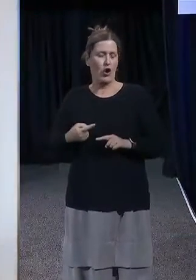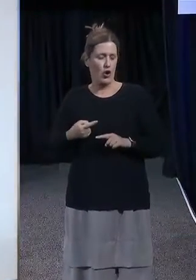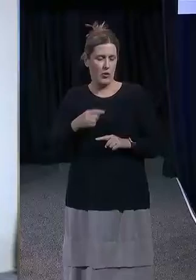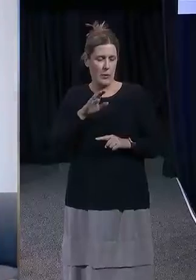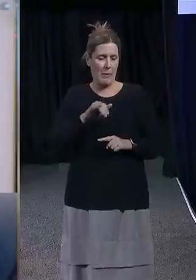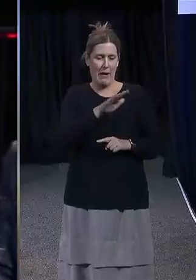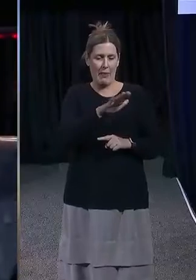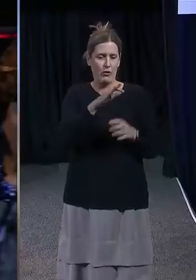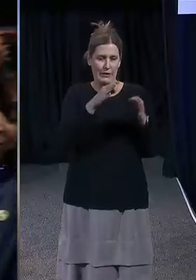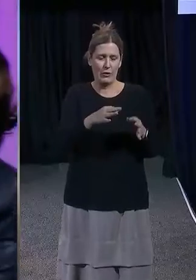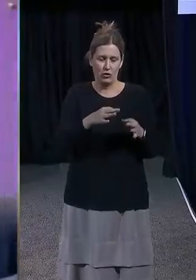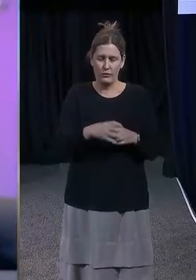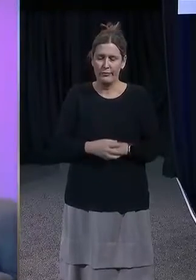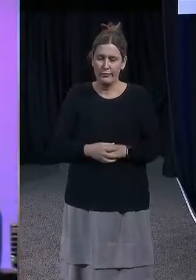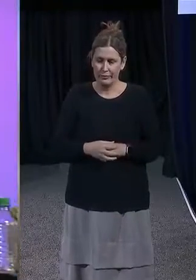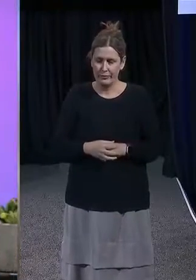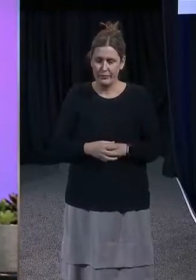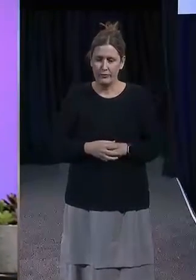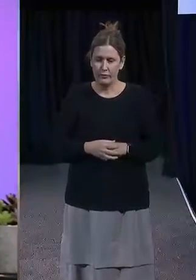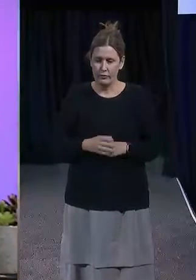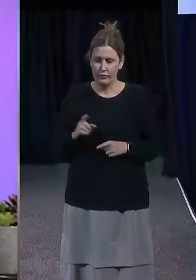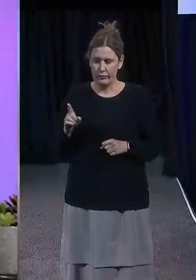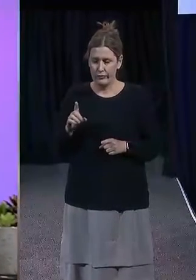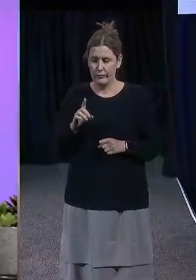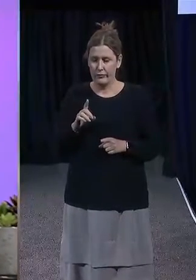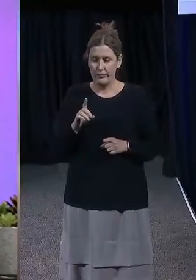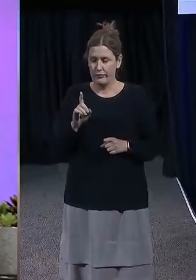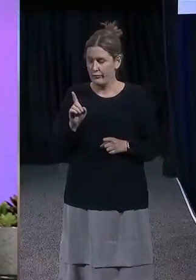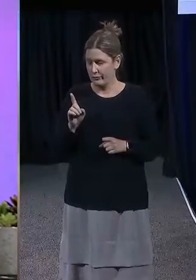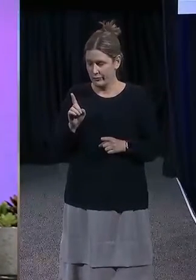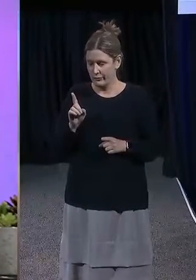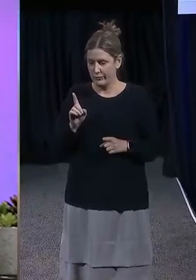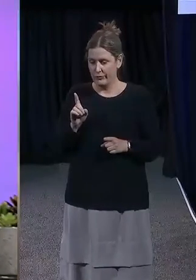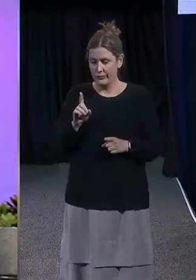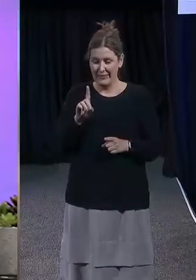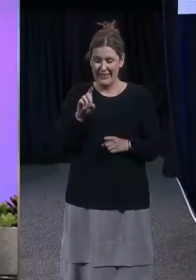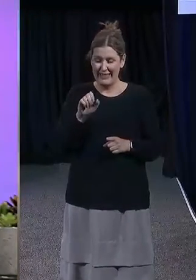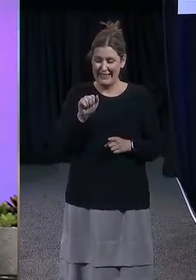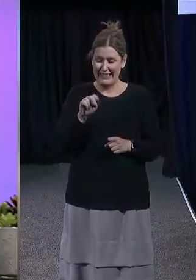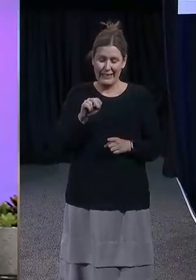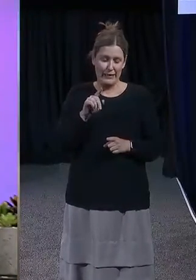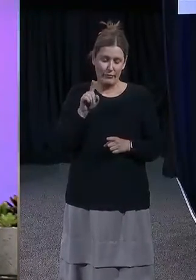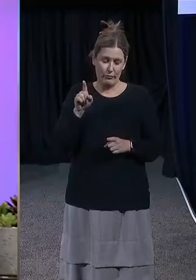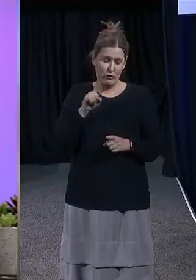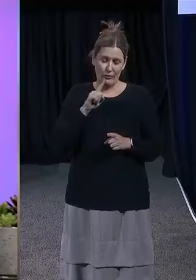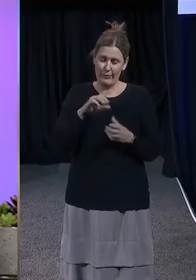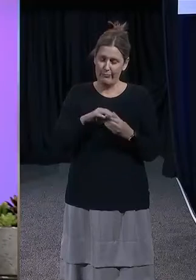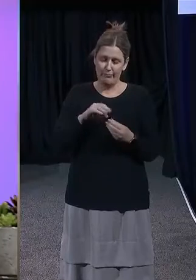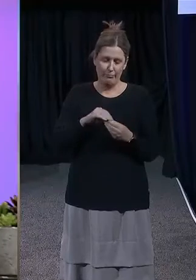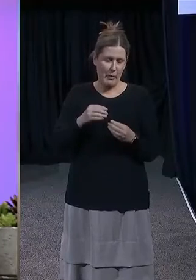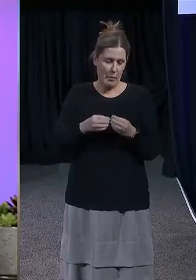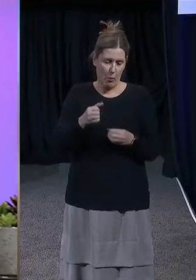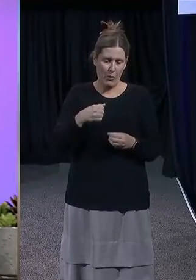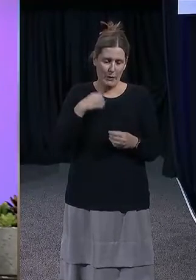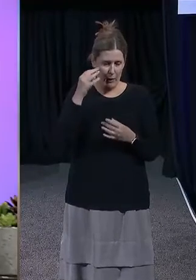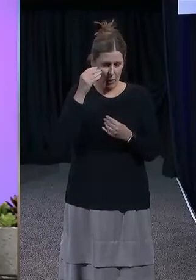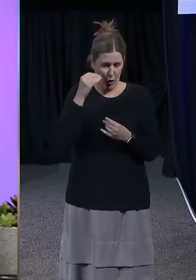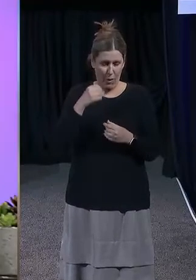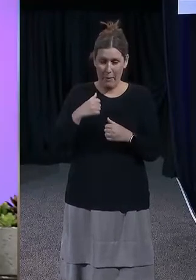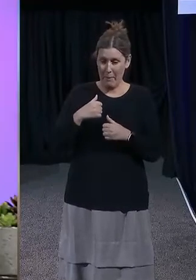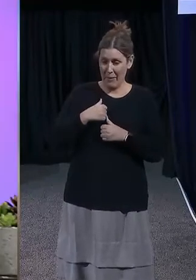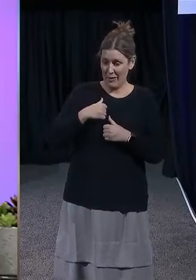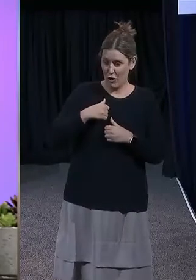President Montgomery Rice. So the dean really captured many of my thoughts here. The military can get an